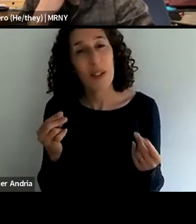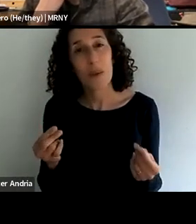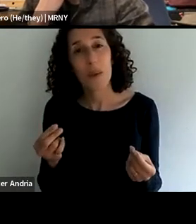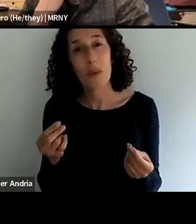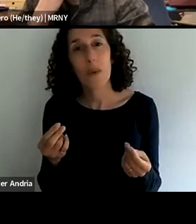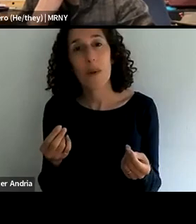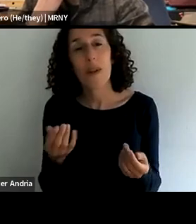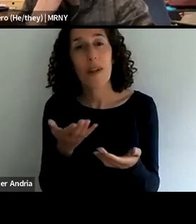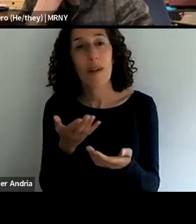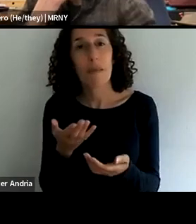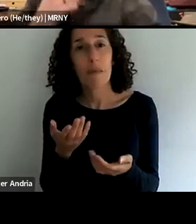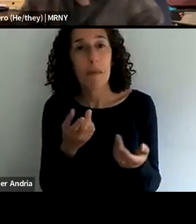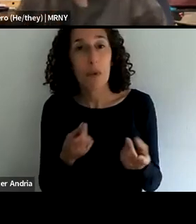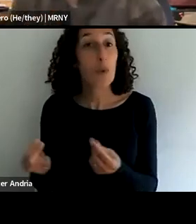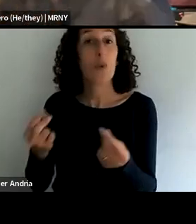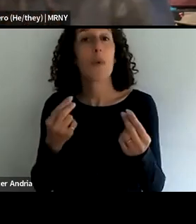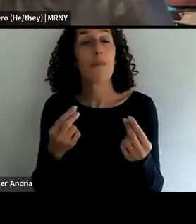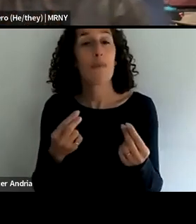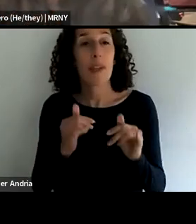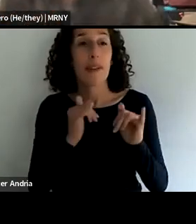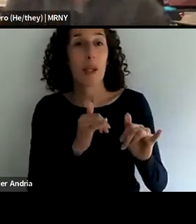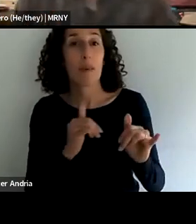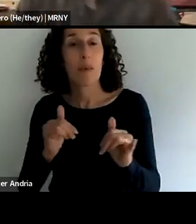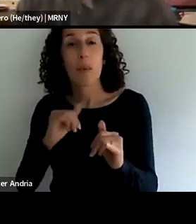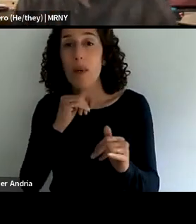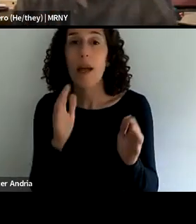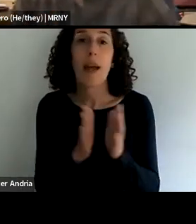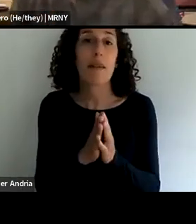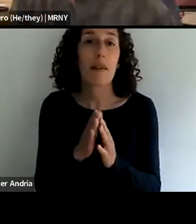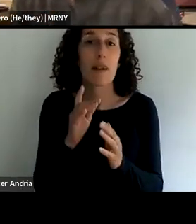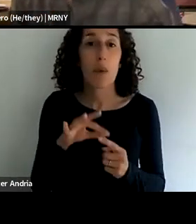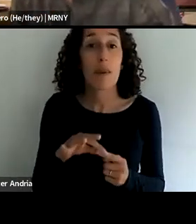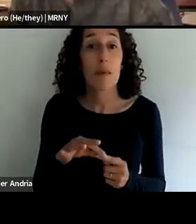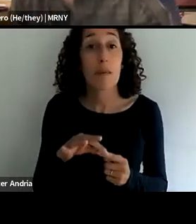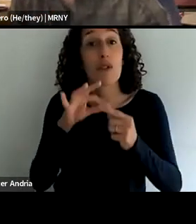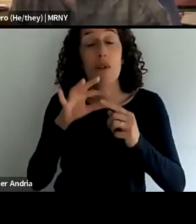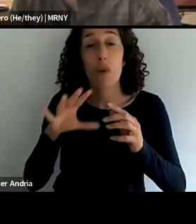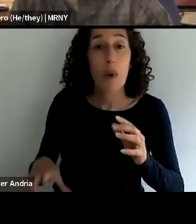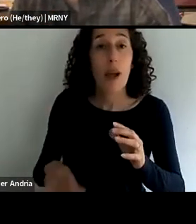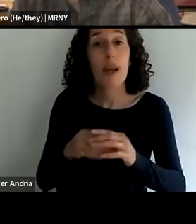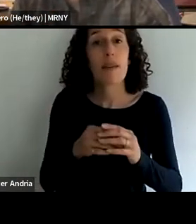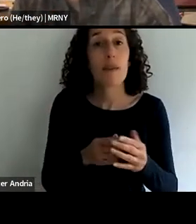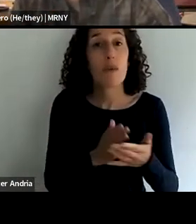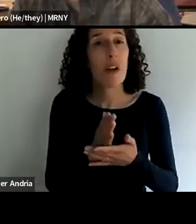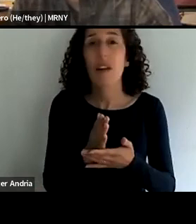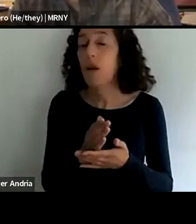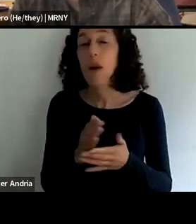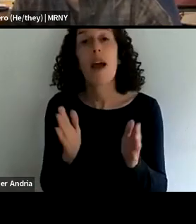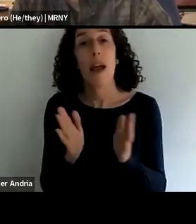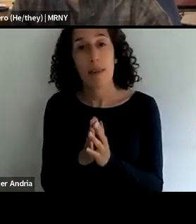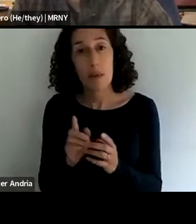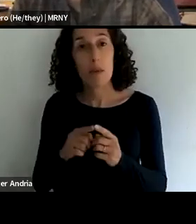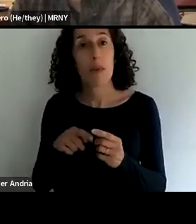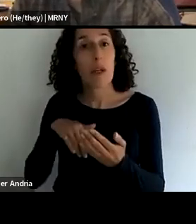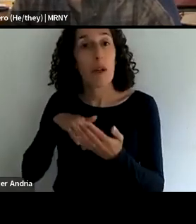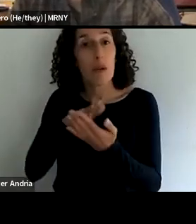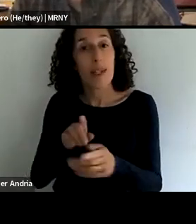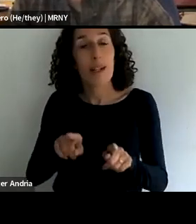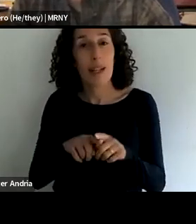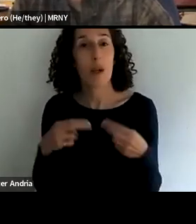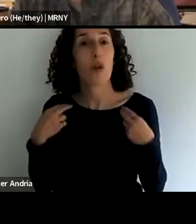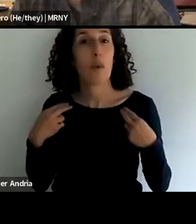So we're not asking for, you know, special or extra rights or anything. We're just asking to be treated like human beings, like everybody